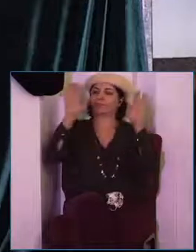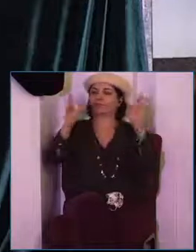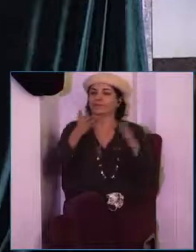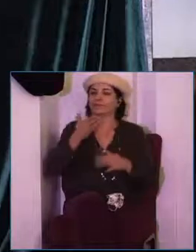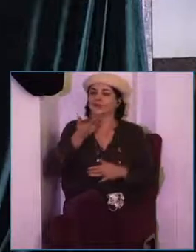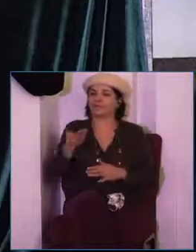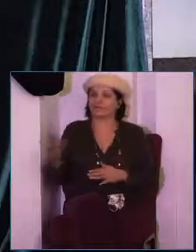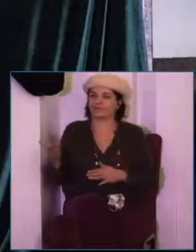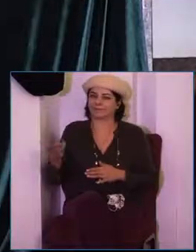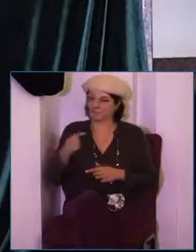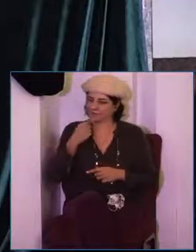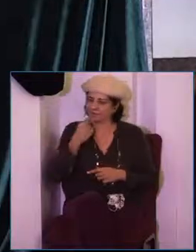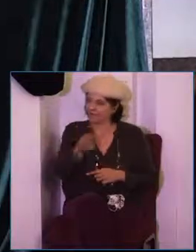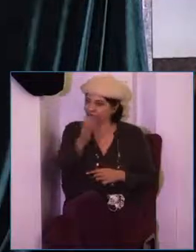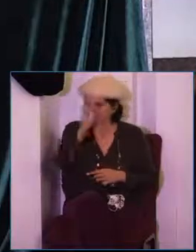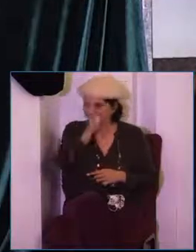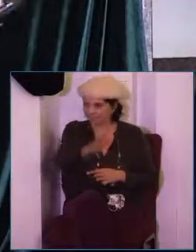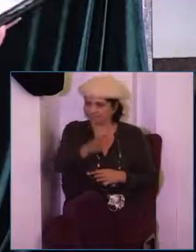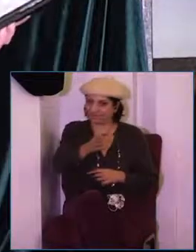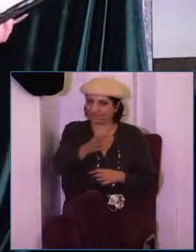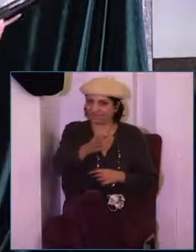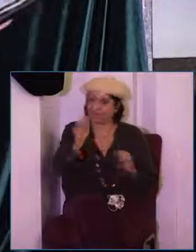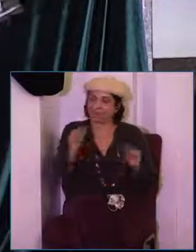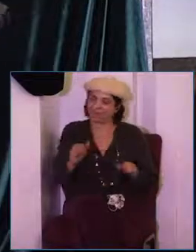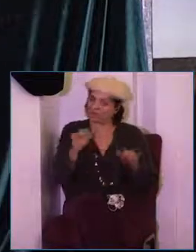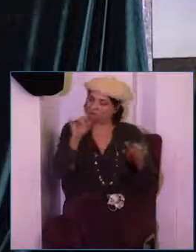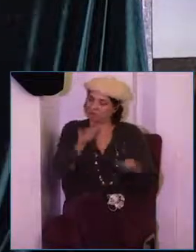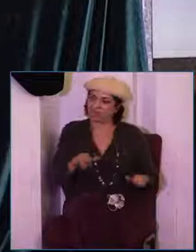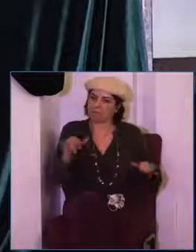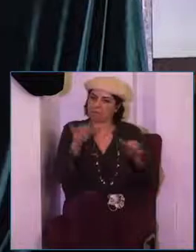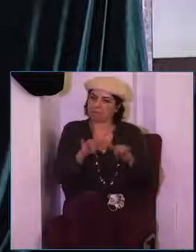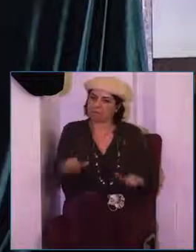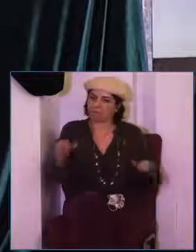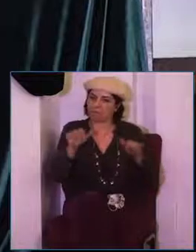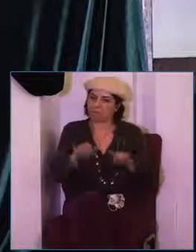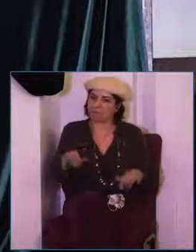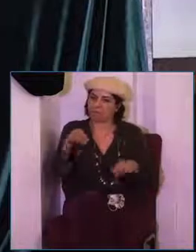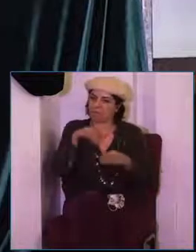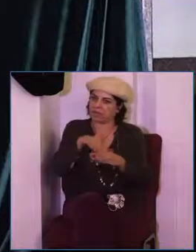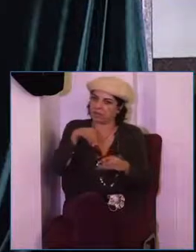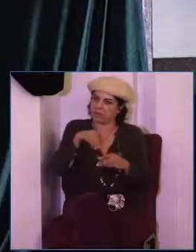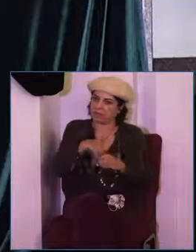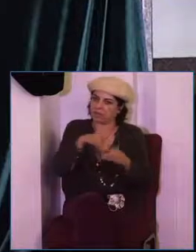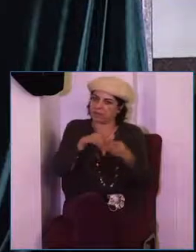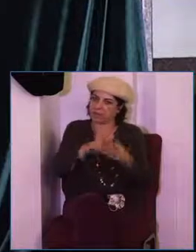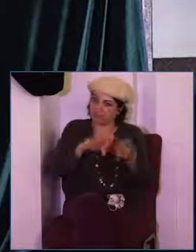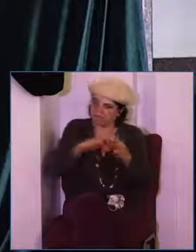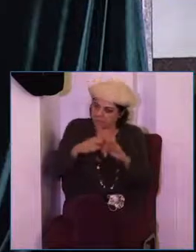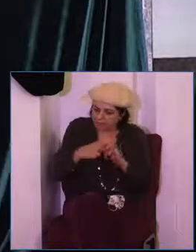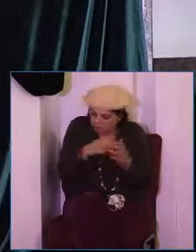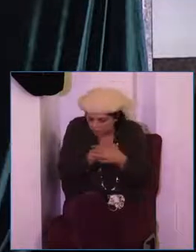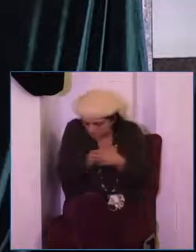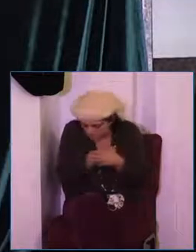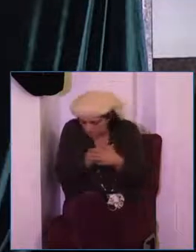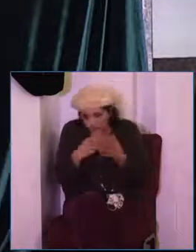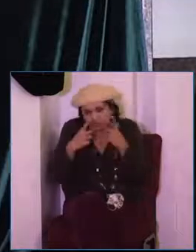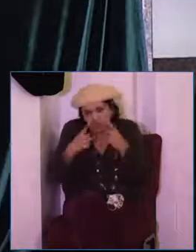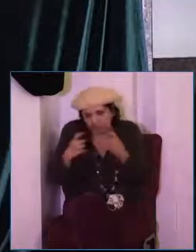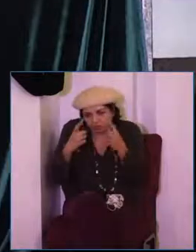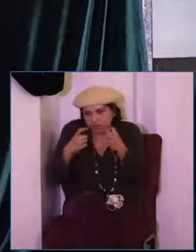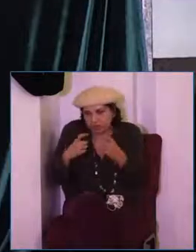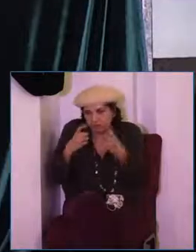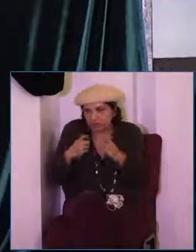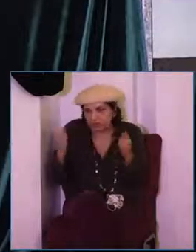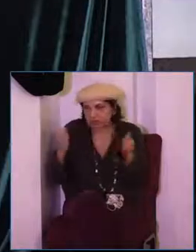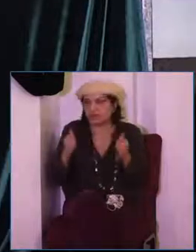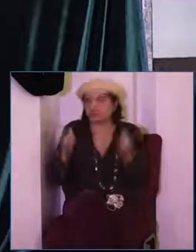just telling you, we can stick with all the problems. You know, I can stay in my huddled ball crying and carrying on